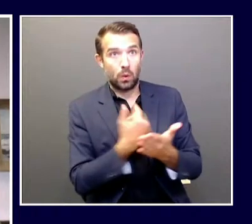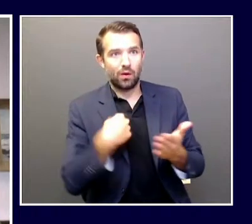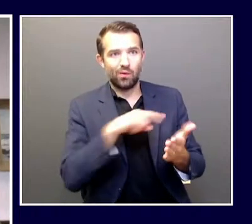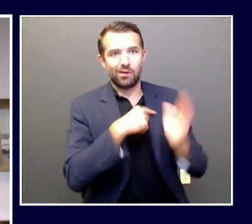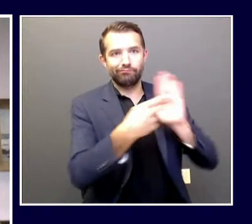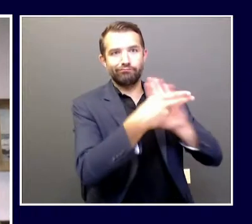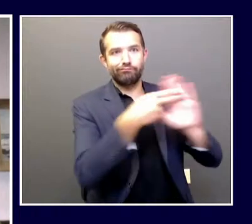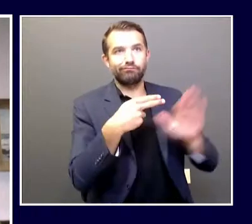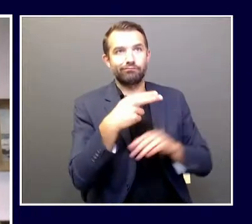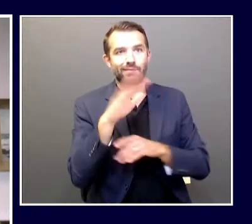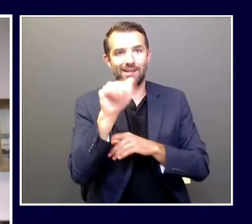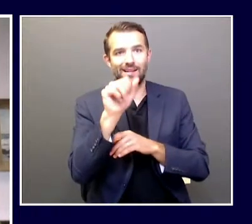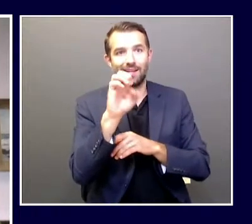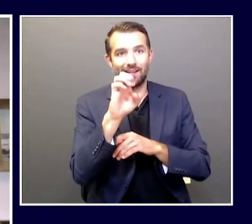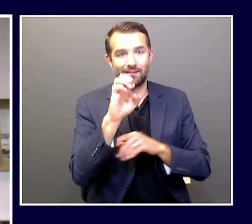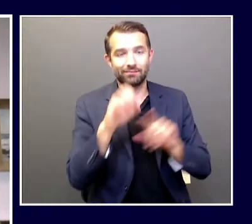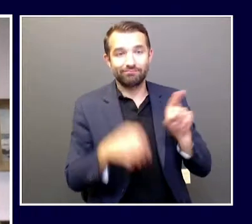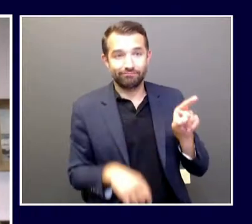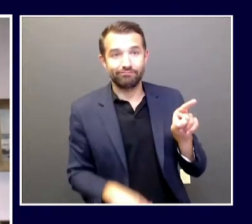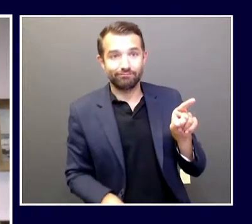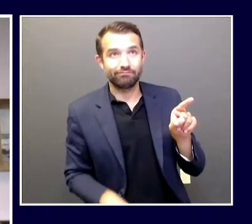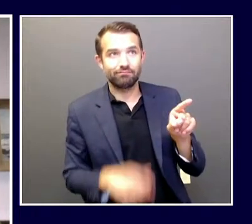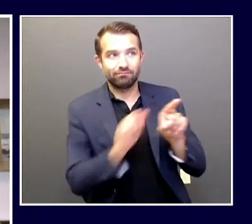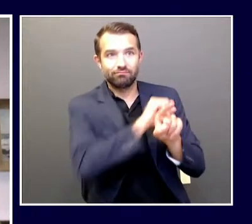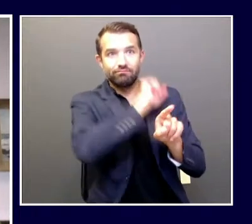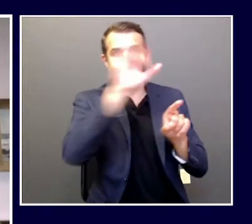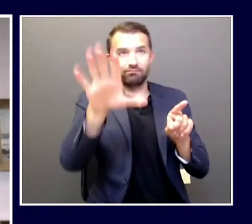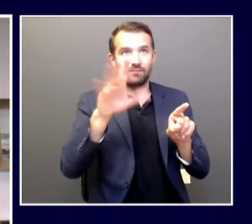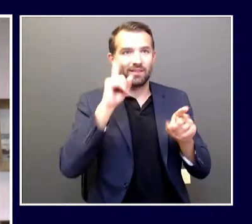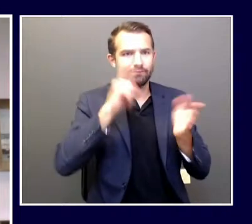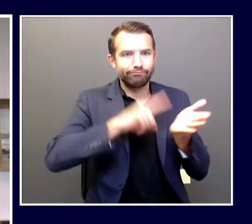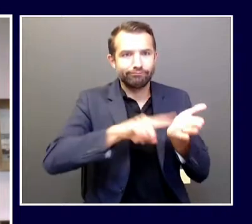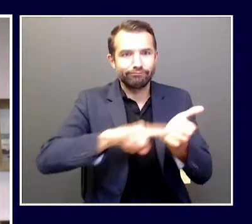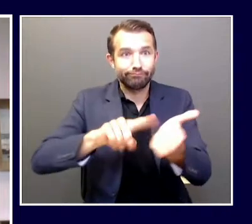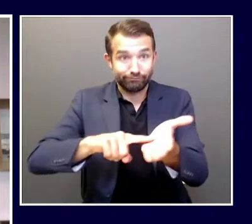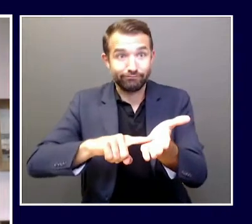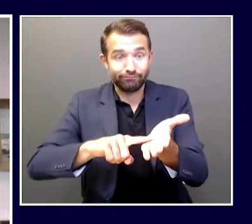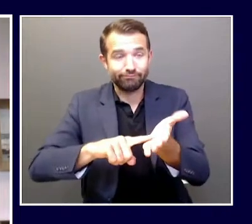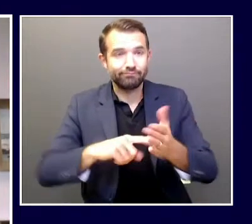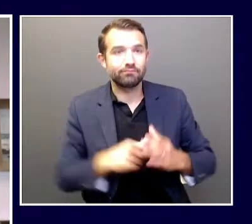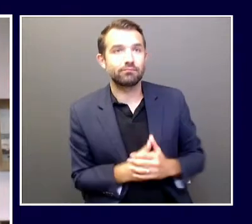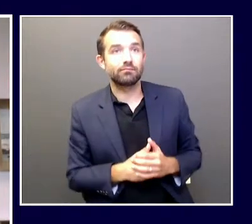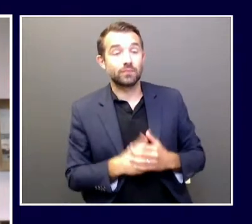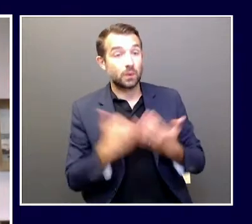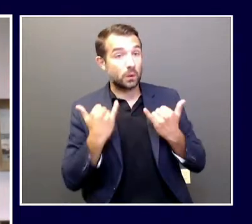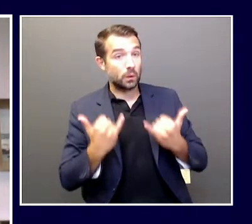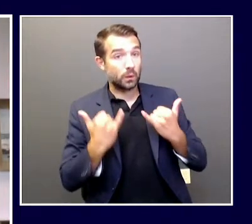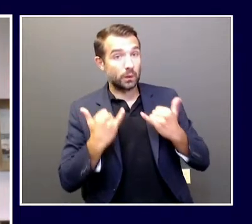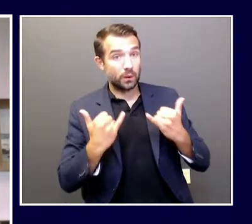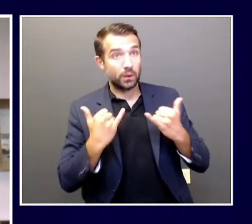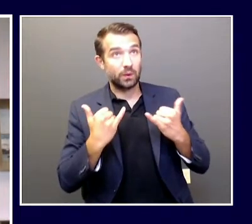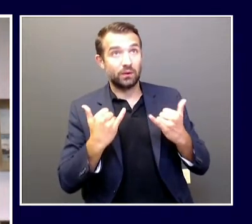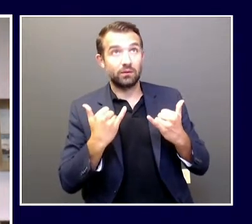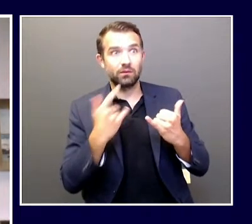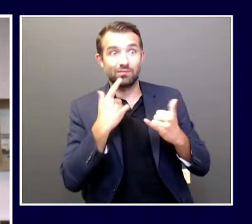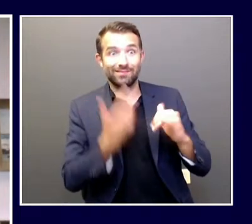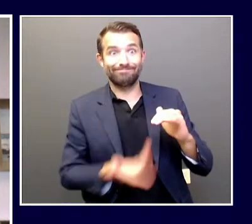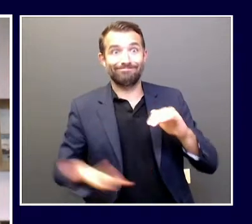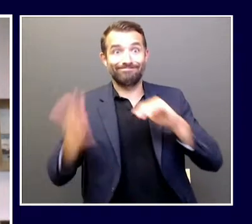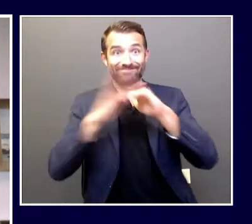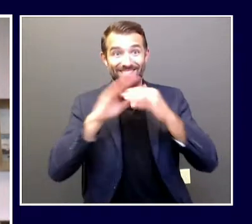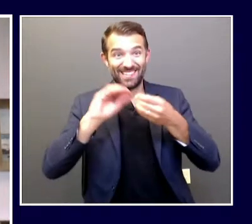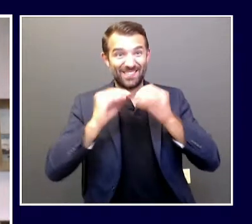Right now, as a result of the significant increase in daily positive results that are reported, there are